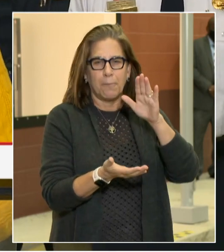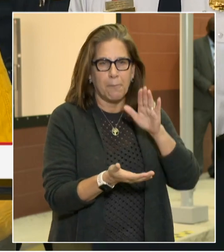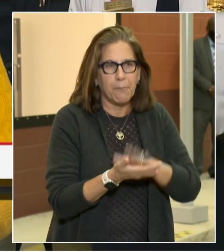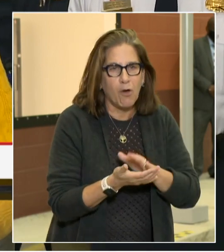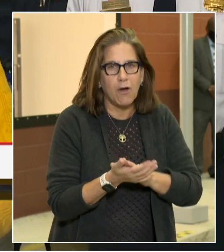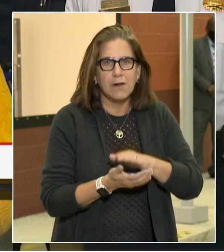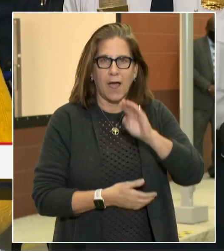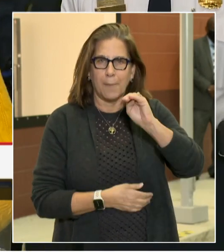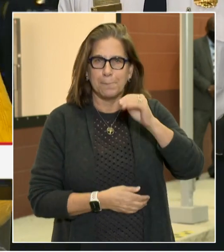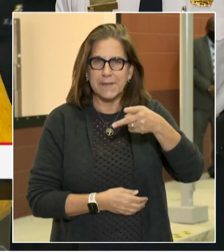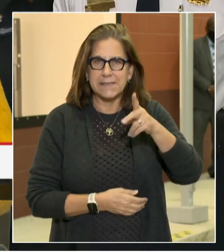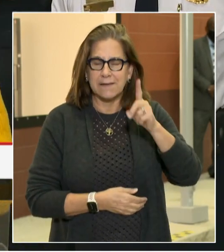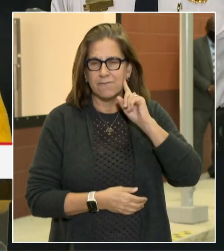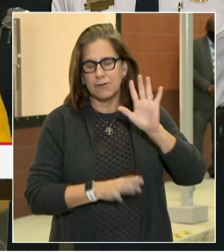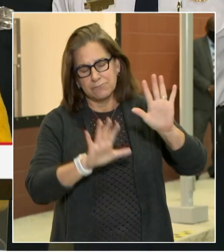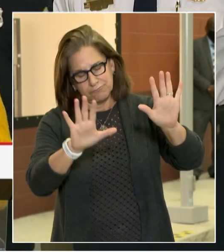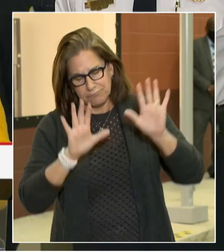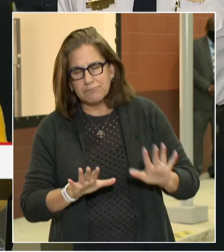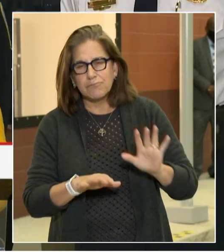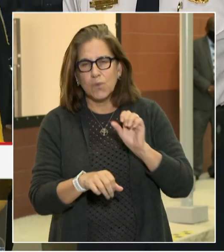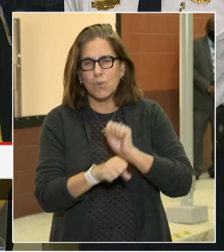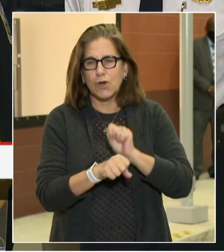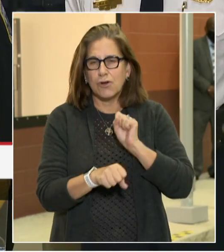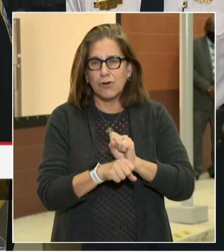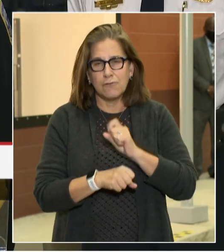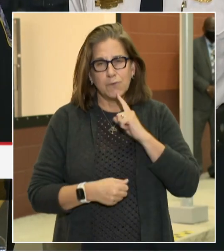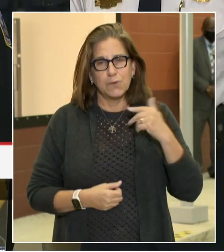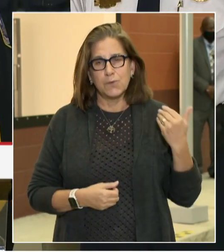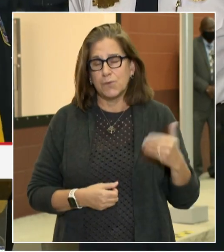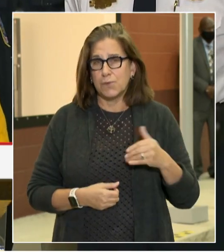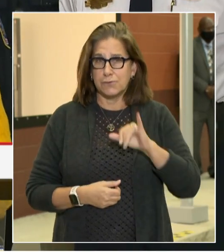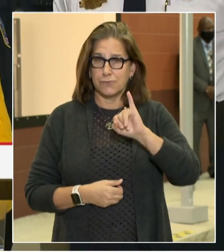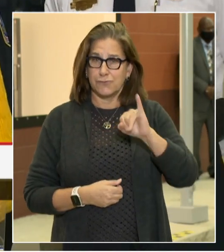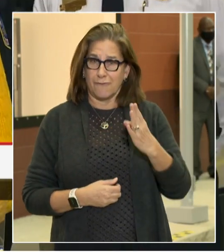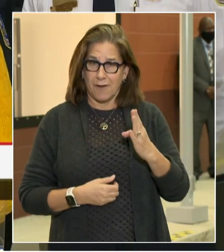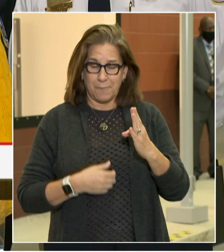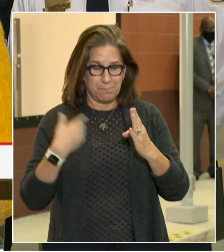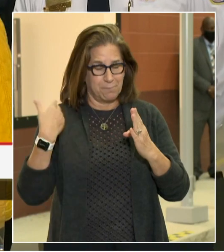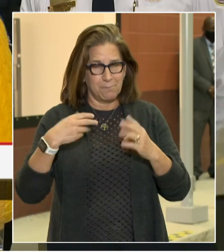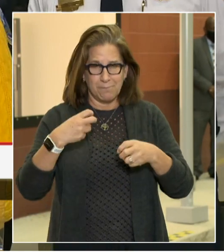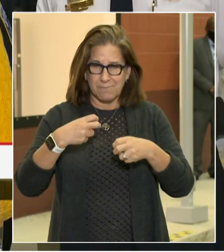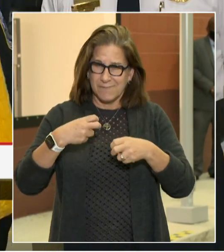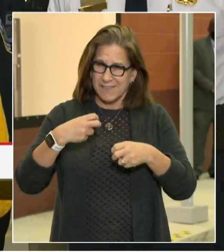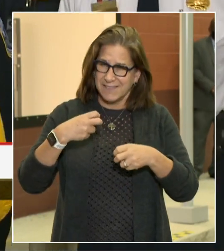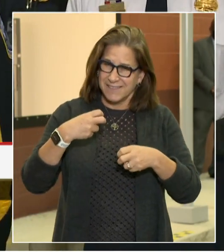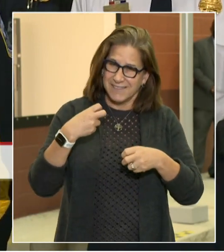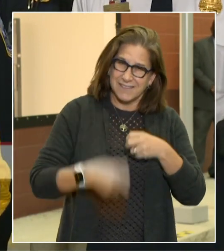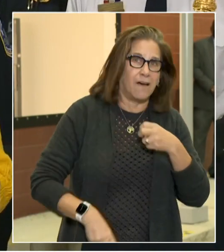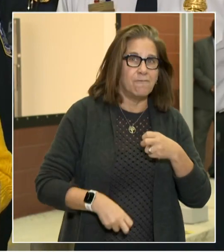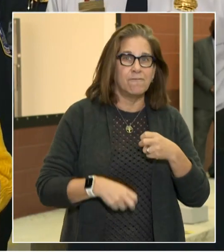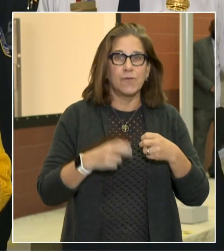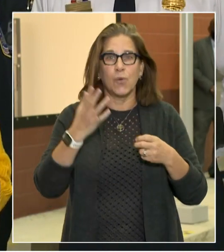certainly a tough few years, both because of the pandemic as well as